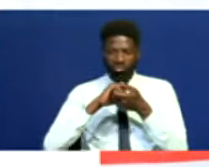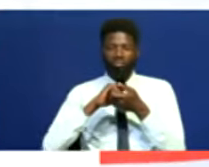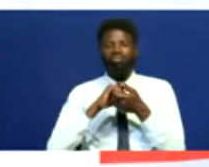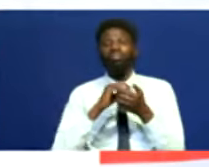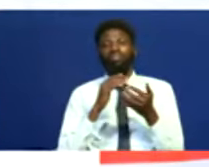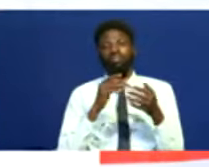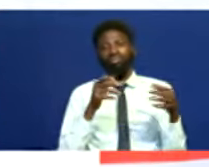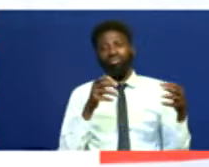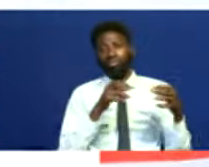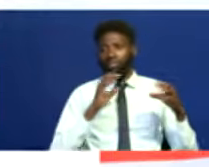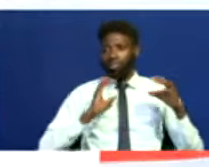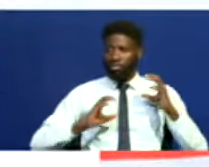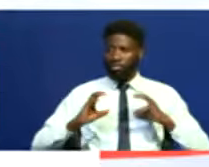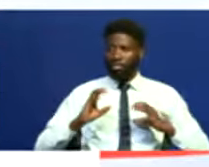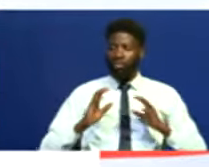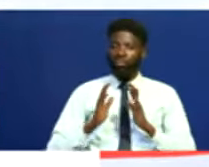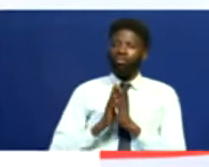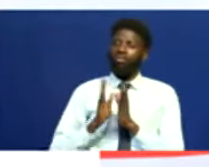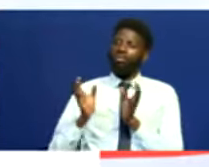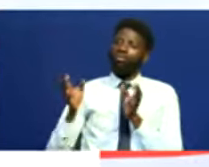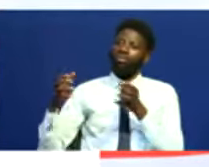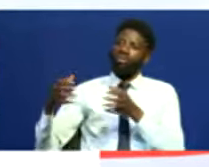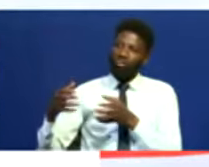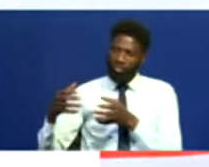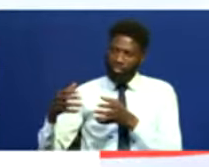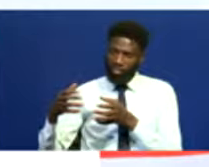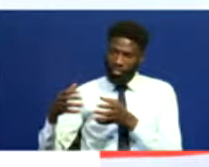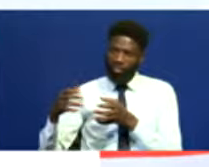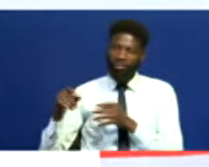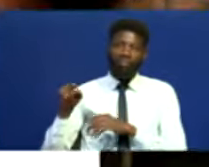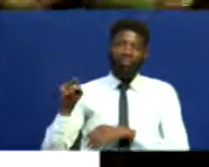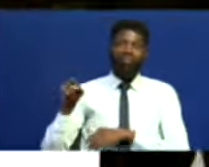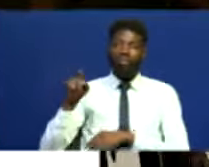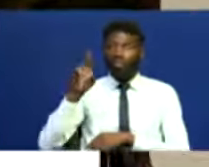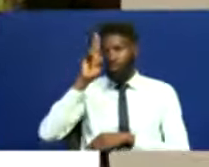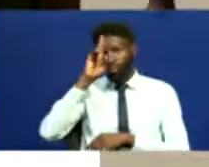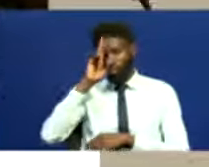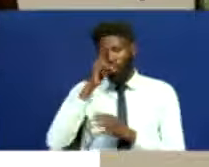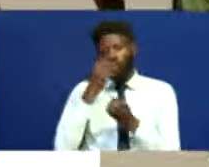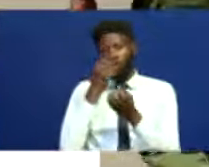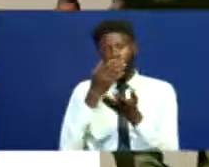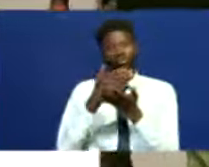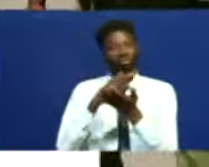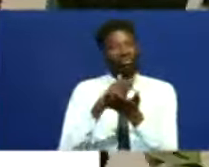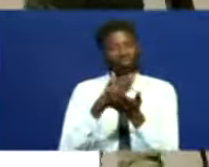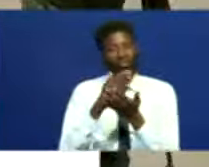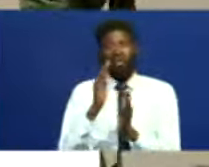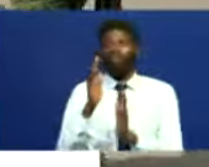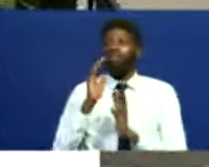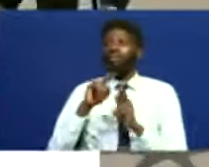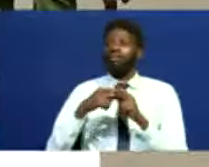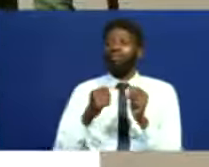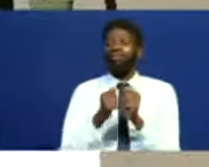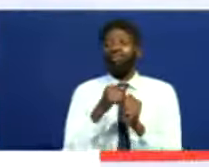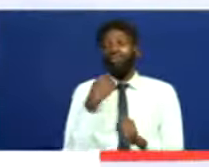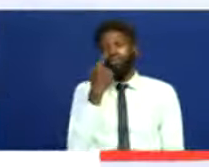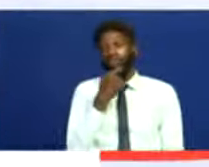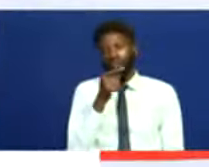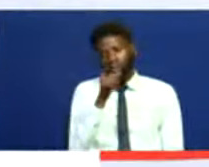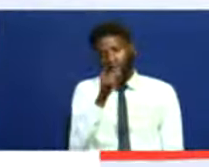the citizens and law enforcement agencies in sharing information. Security starts with you and me.